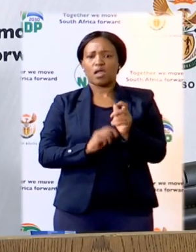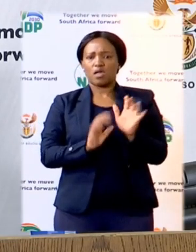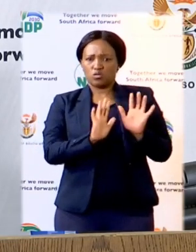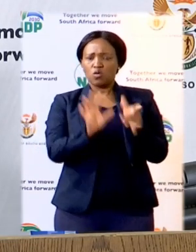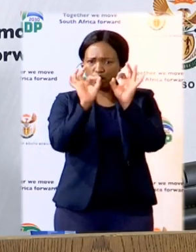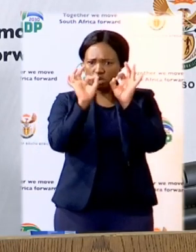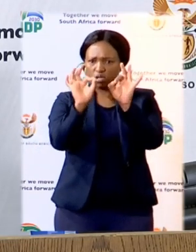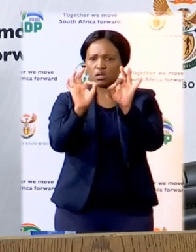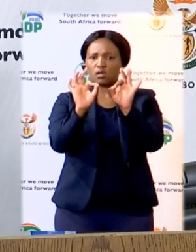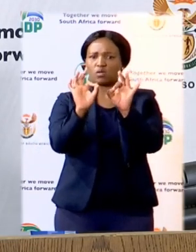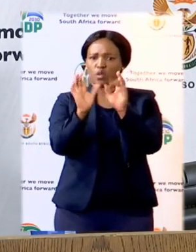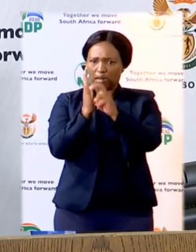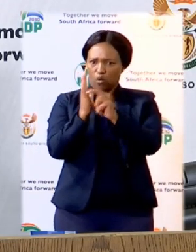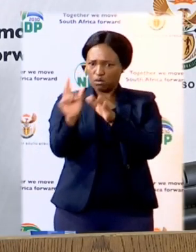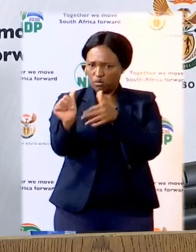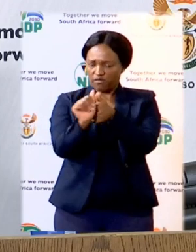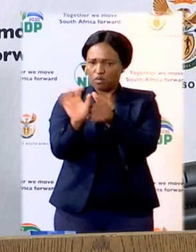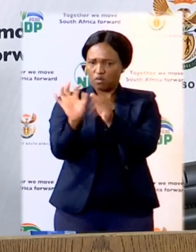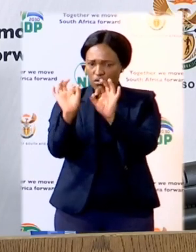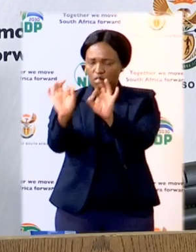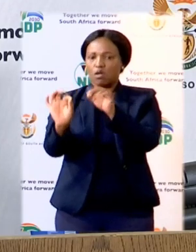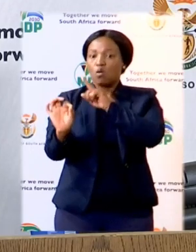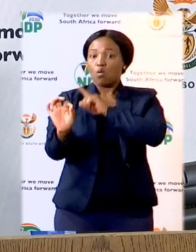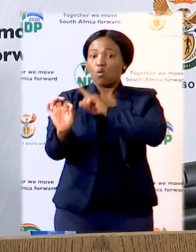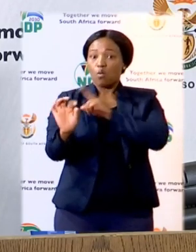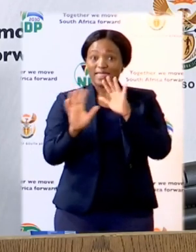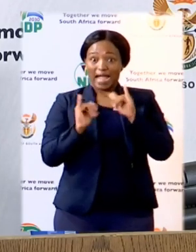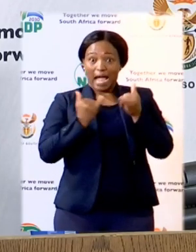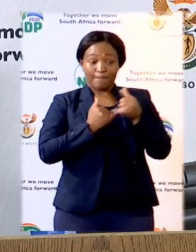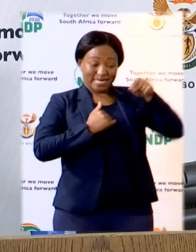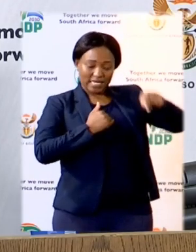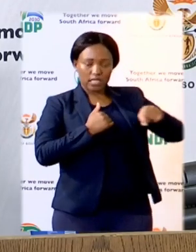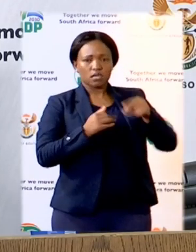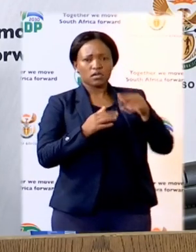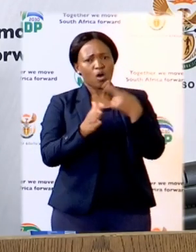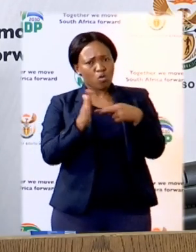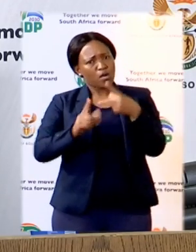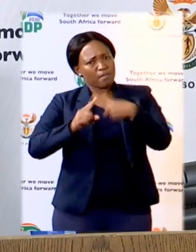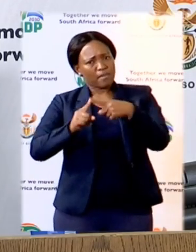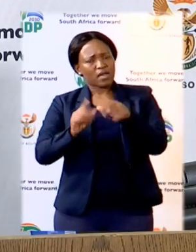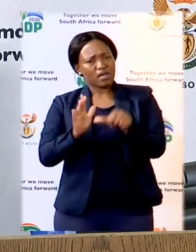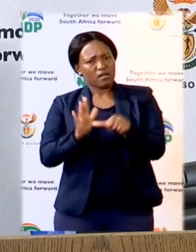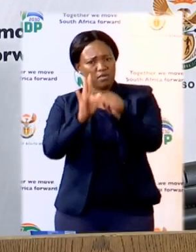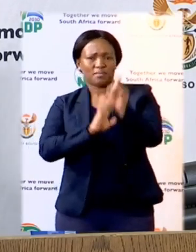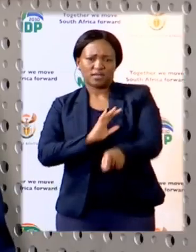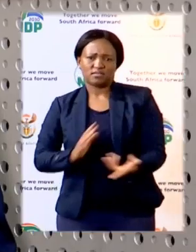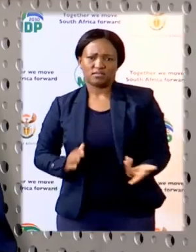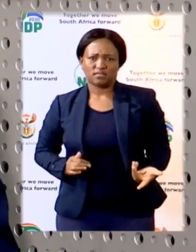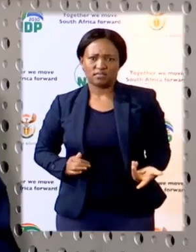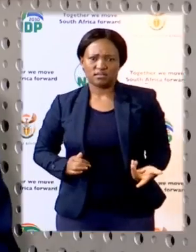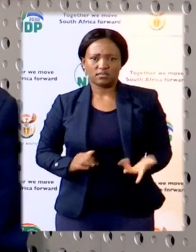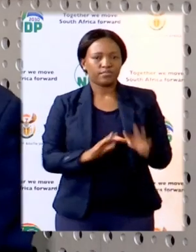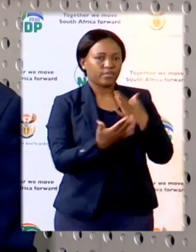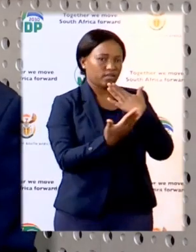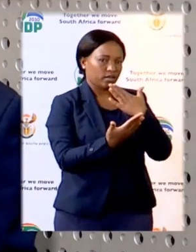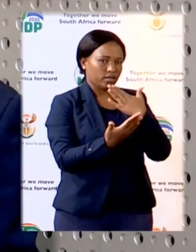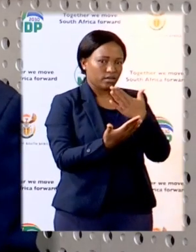board, we are moving with the train, except that the employers must also play their role. Thank you very